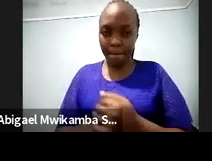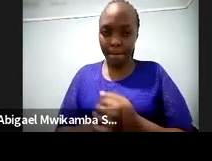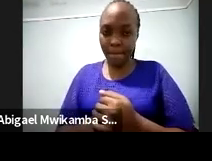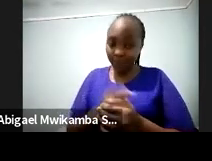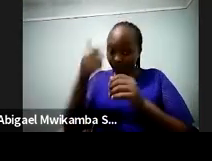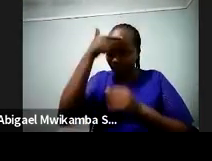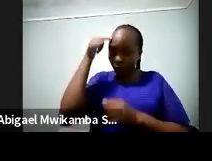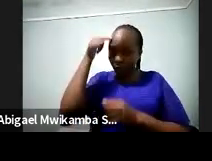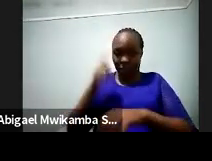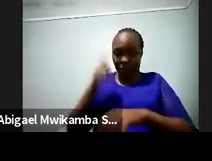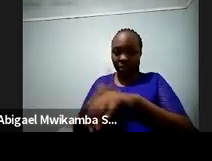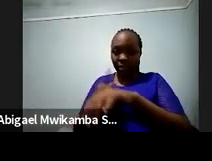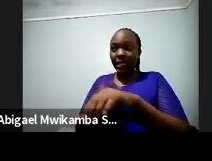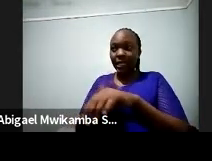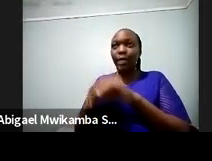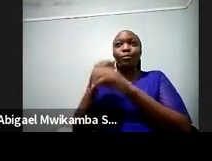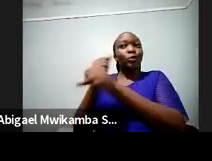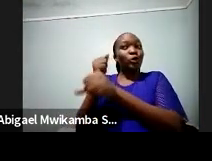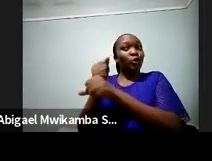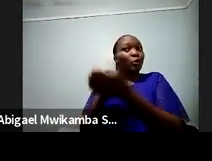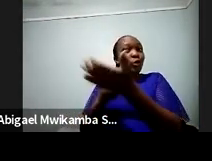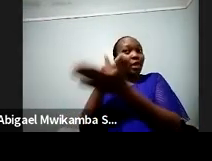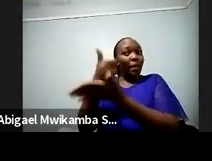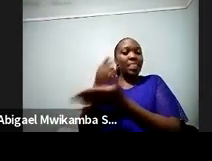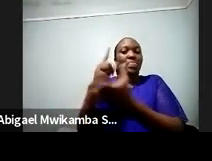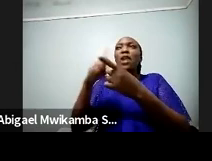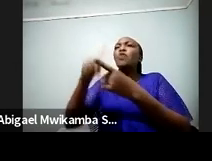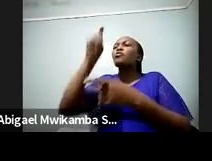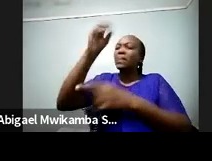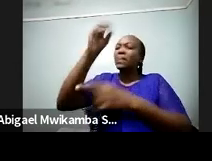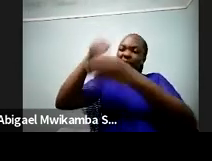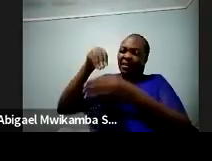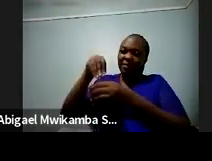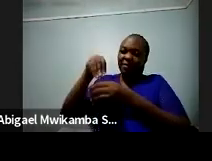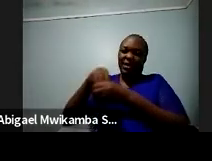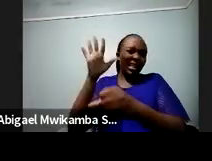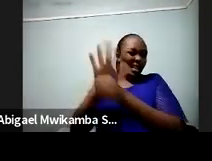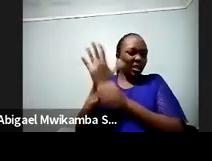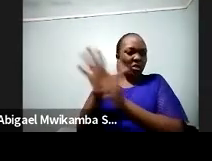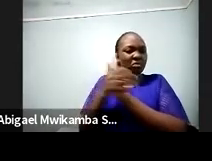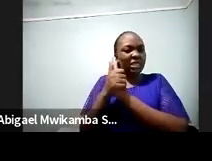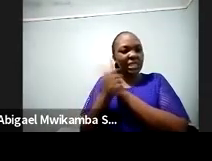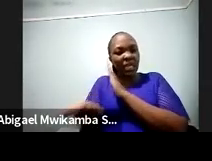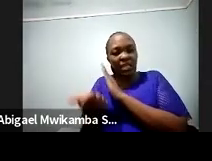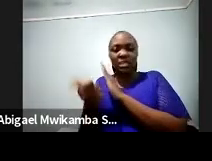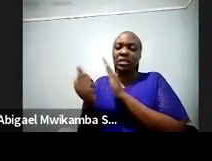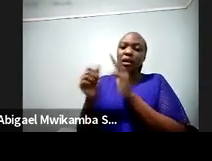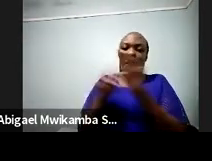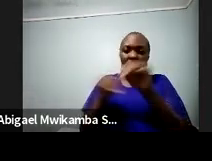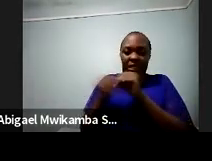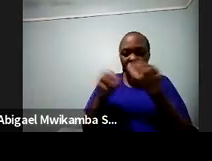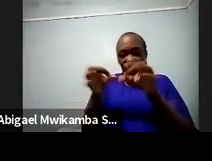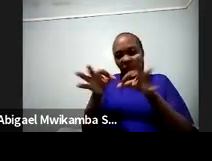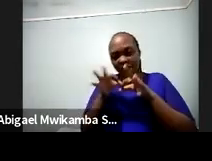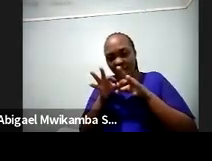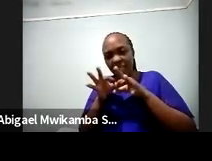financial skills, management, investment, and all that to ensure that they remain afloat. Turning around some of these institutions